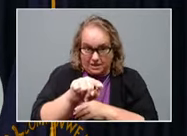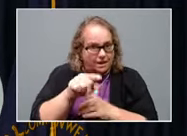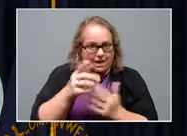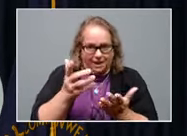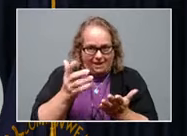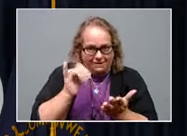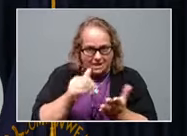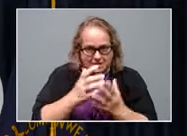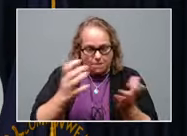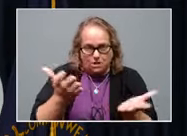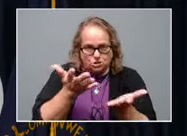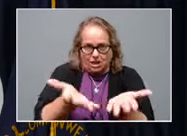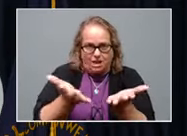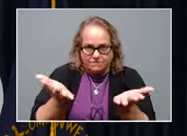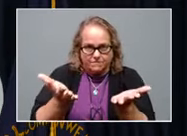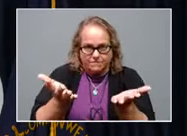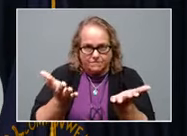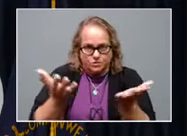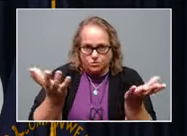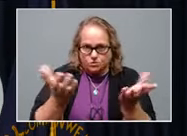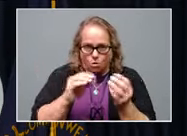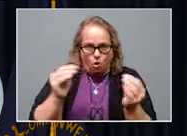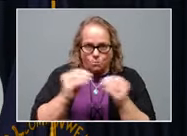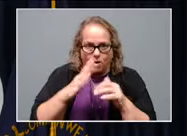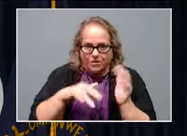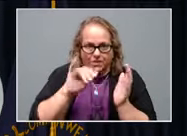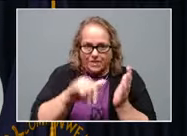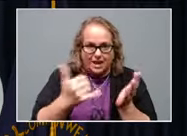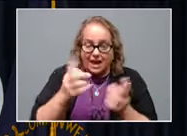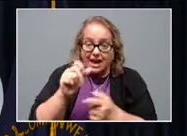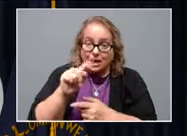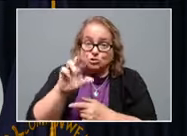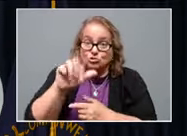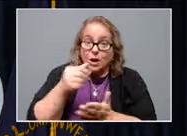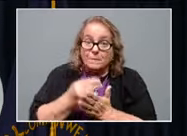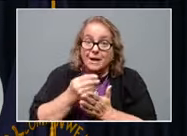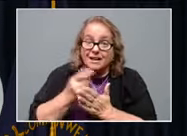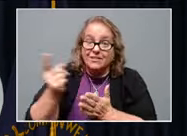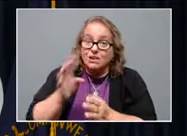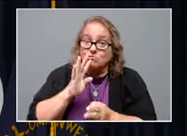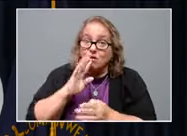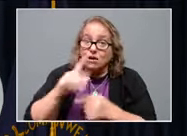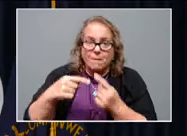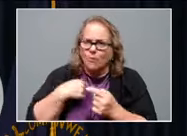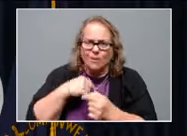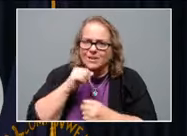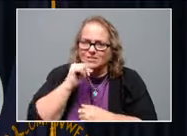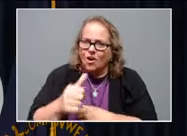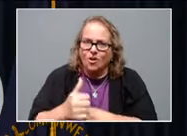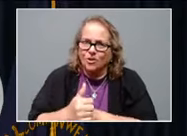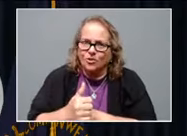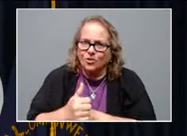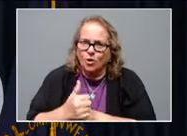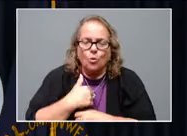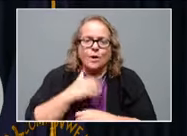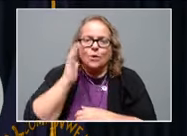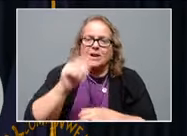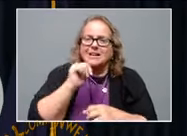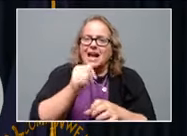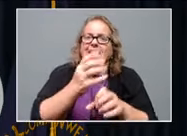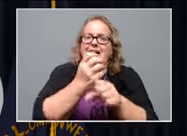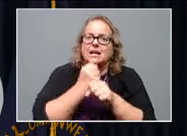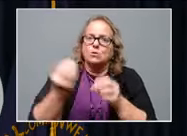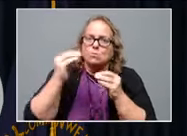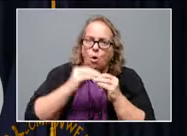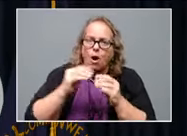moment. These extra funds they're talking about, they don't exist. We don't get more until the middle of next